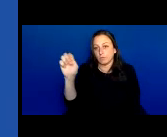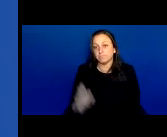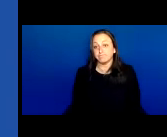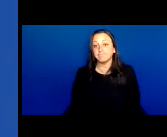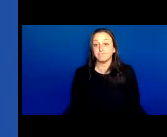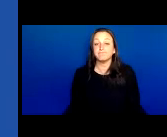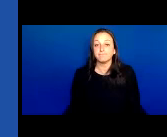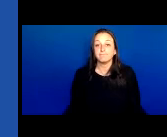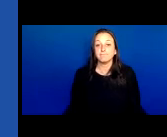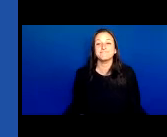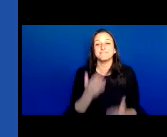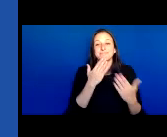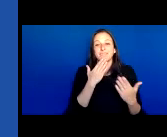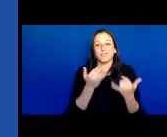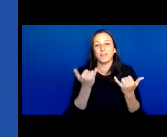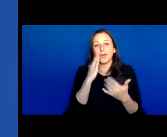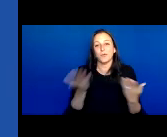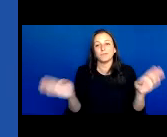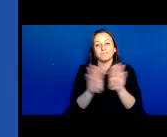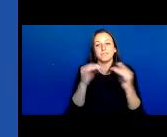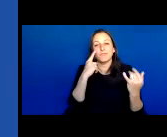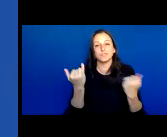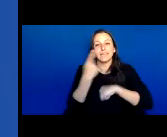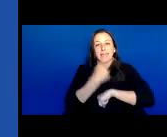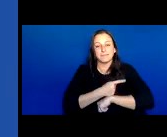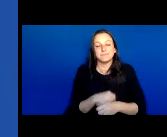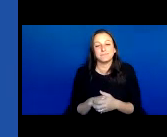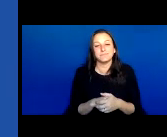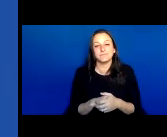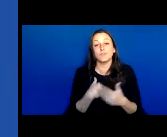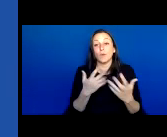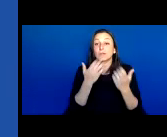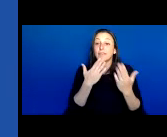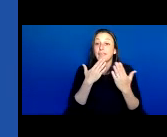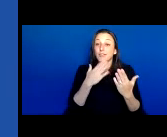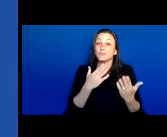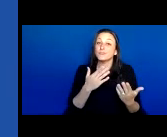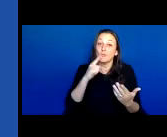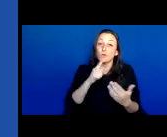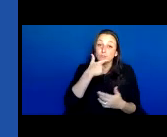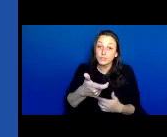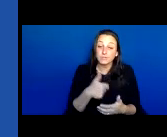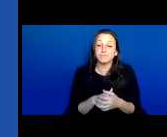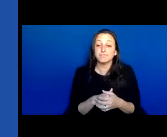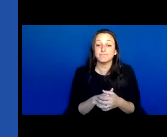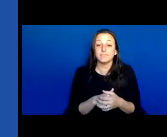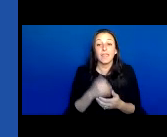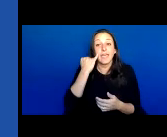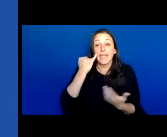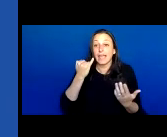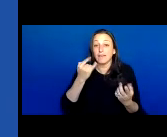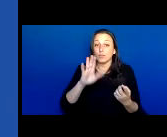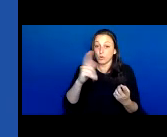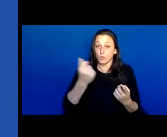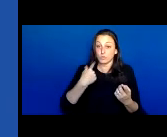Great, thank you. And we're going to go ahead and wrap up for today. And so I just want to say thank you for joining us. And if we did not get to your